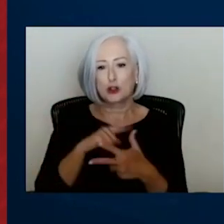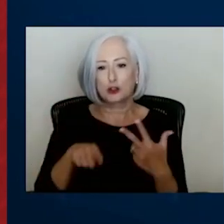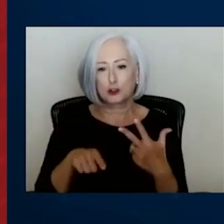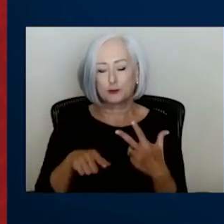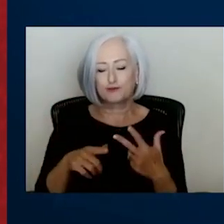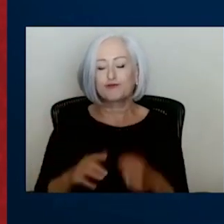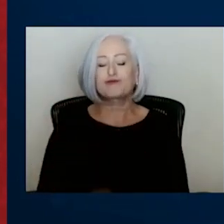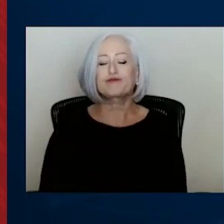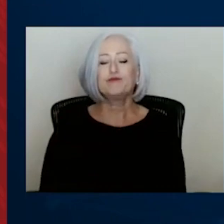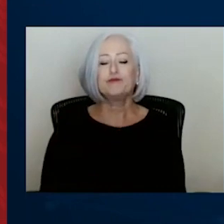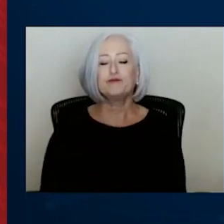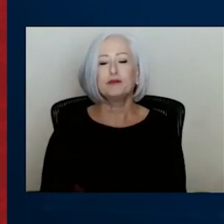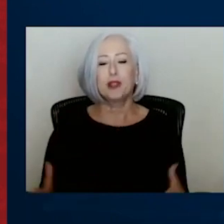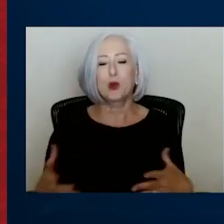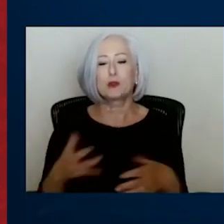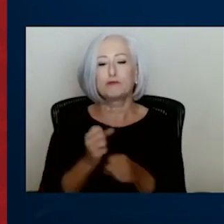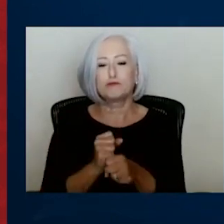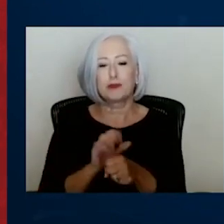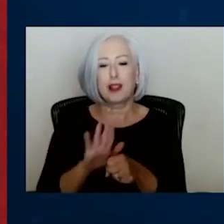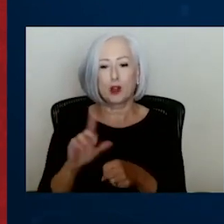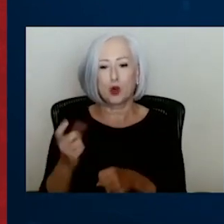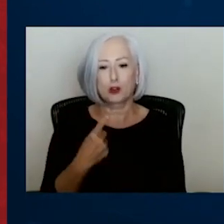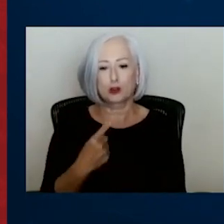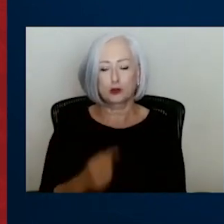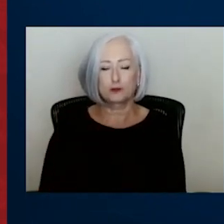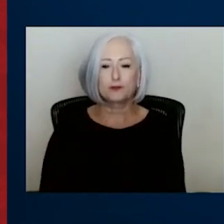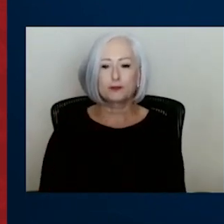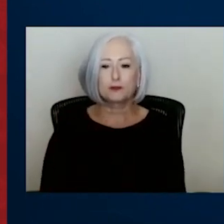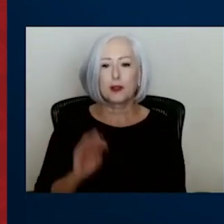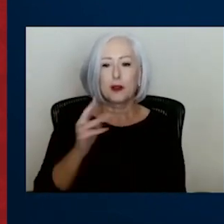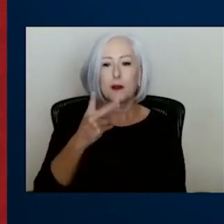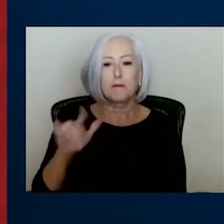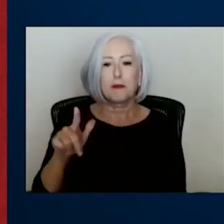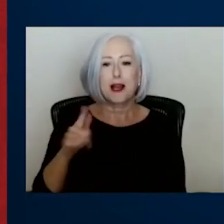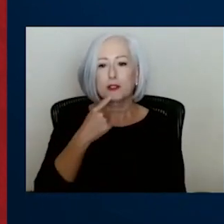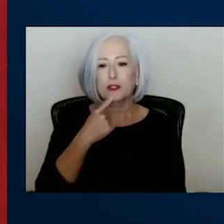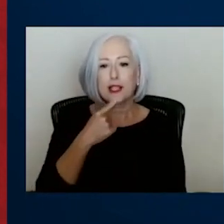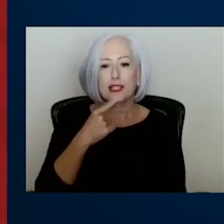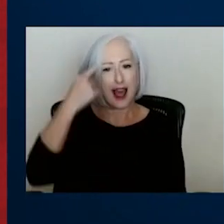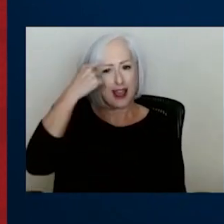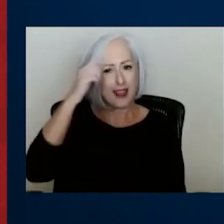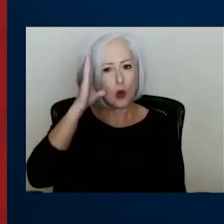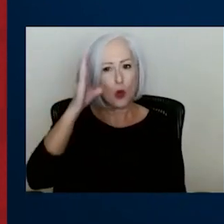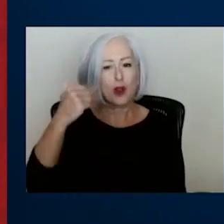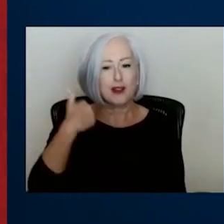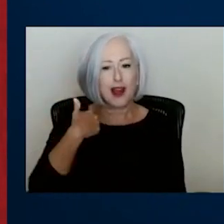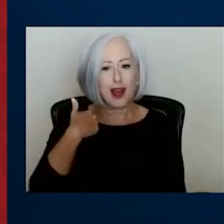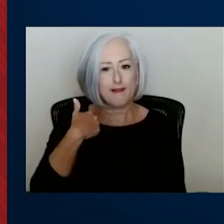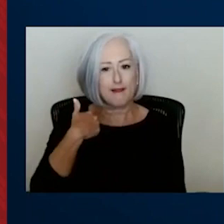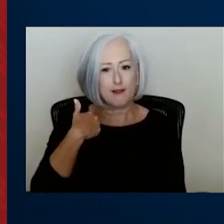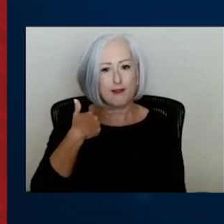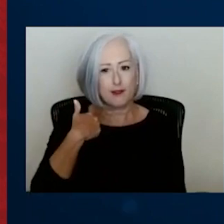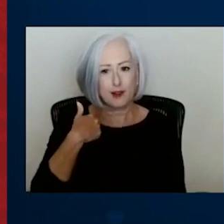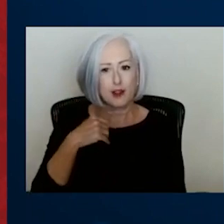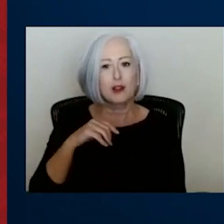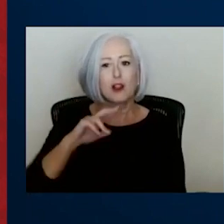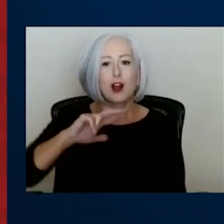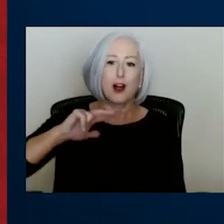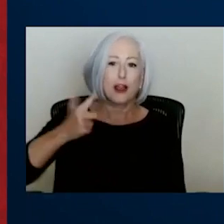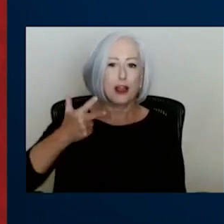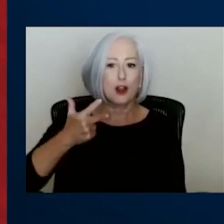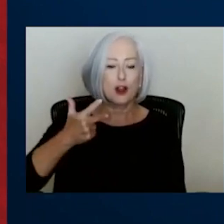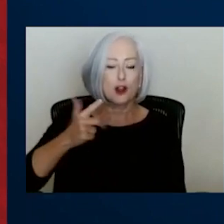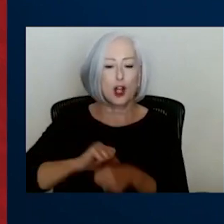question. But Michael says, I think we're going to have another third COVID surge